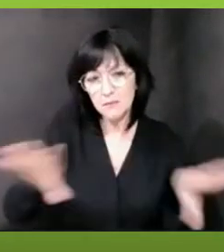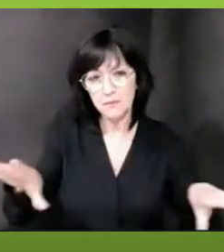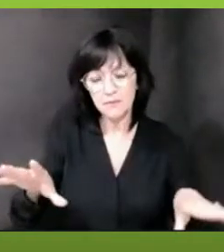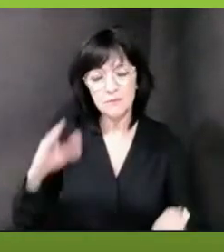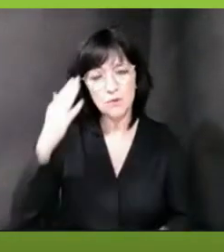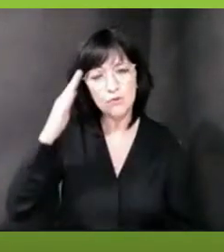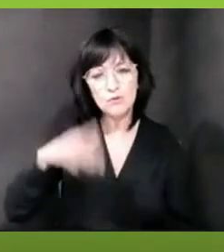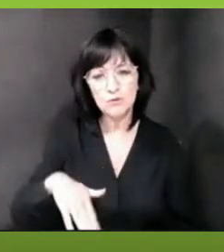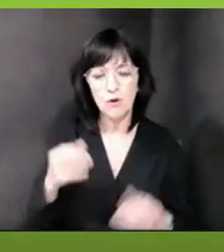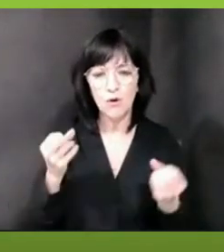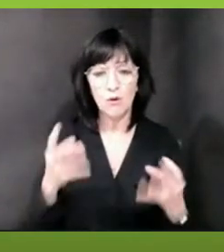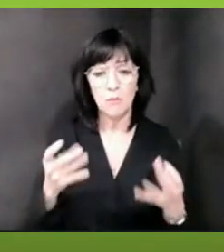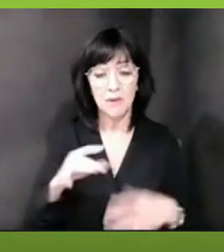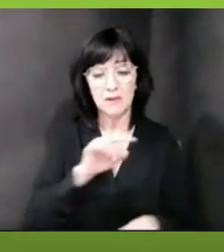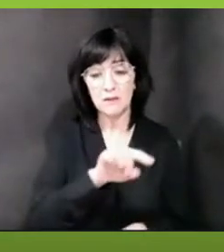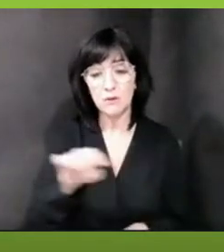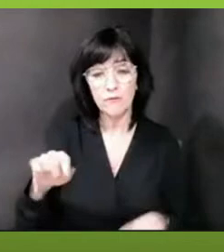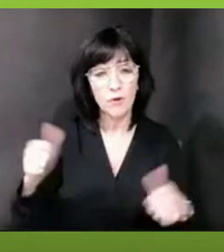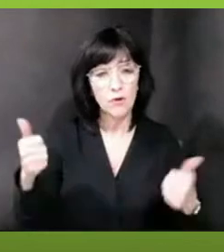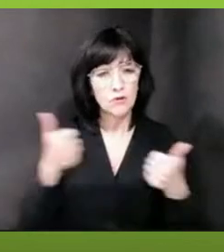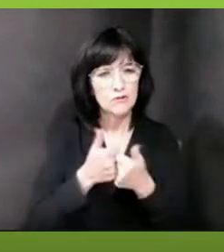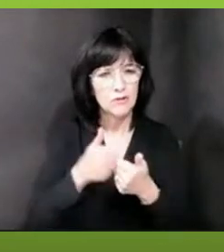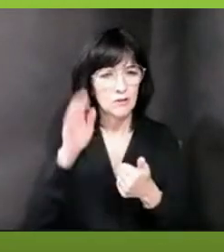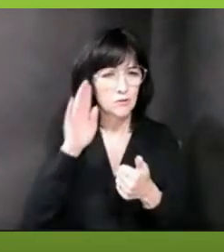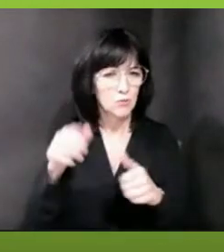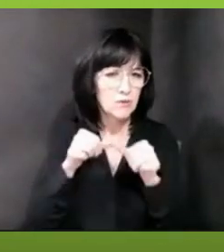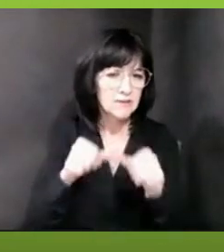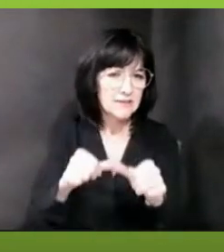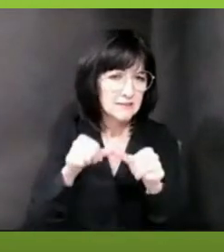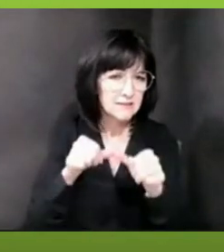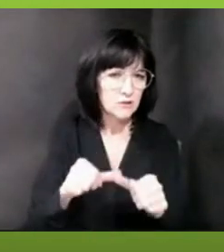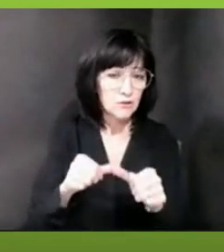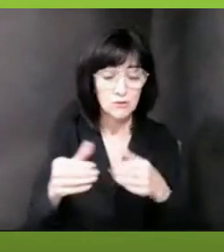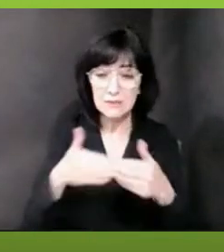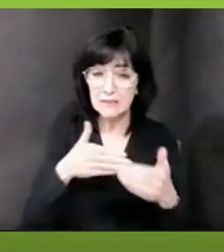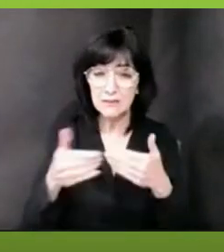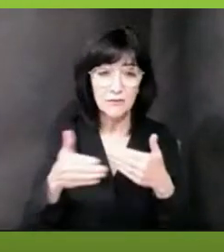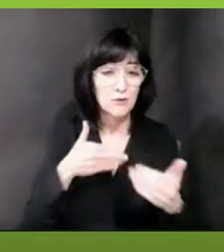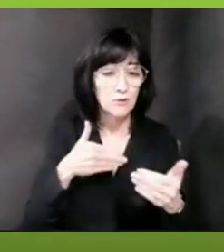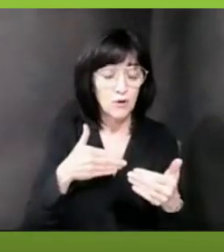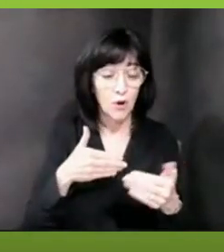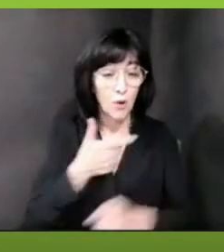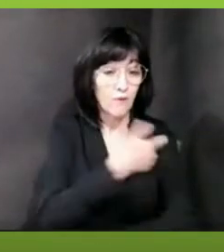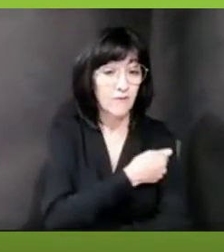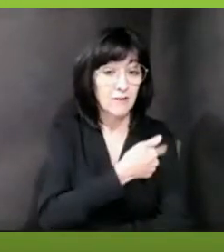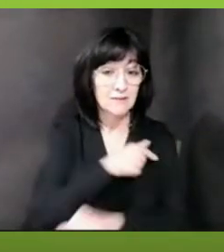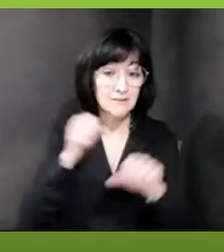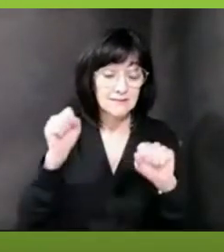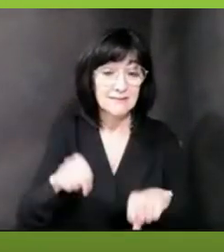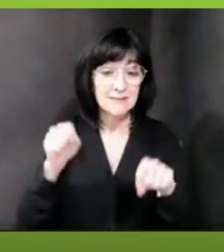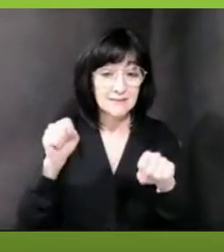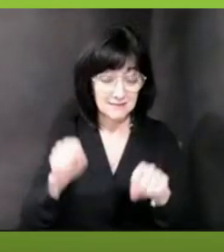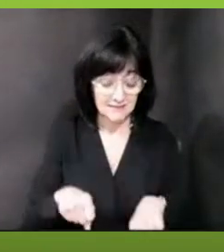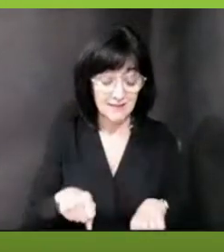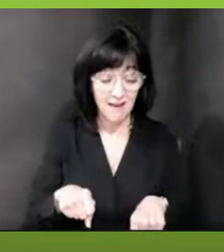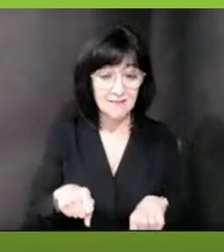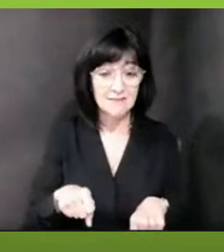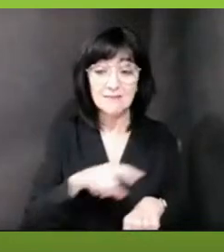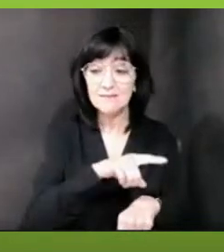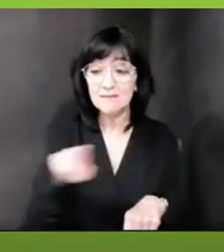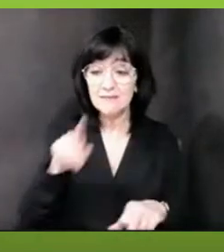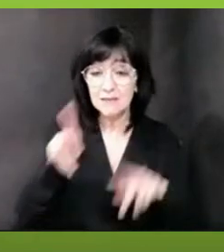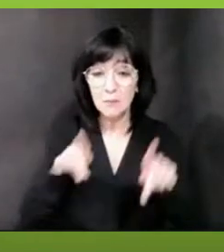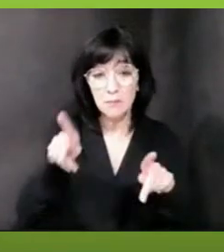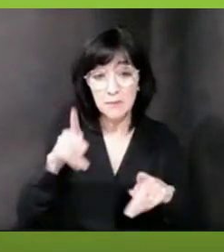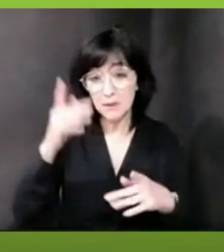will persist, even as vaccines push the virus itself into retreat. Without the pandemic, in any quote normal